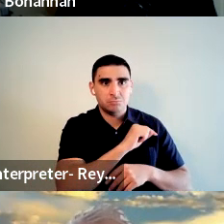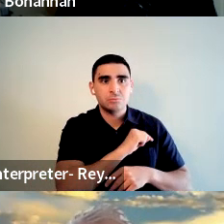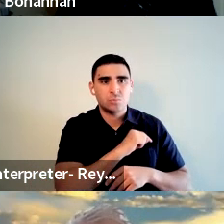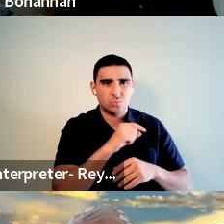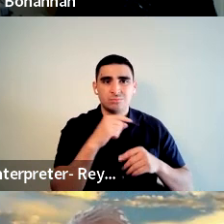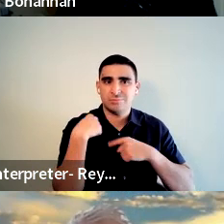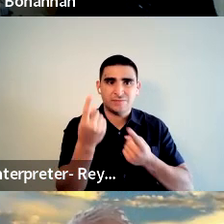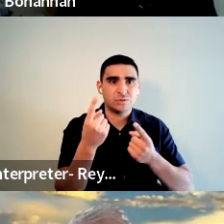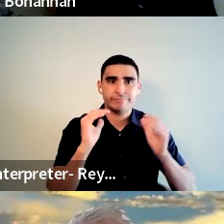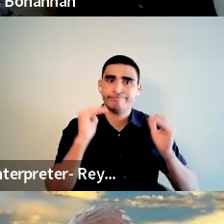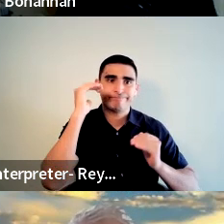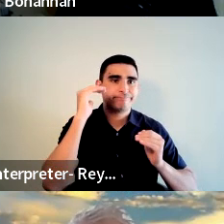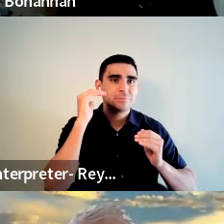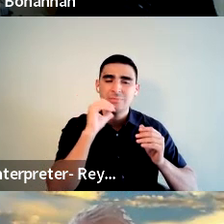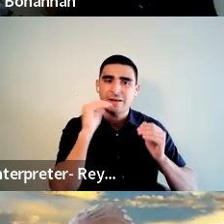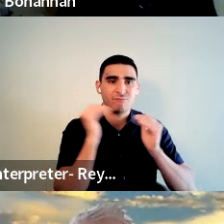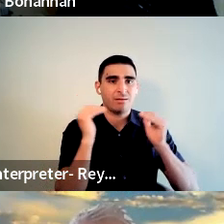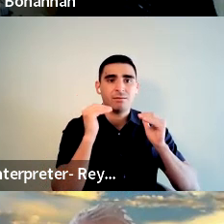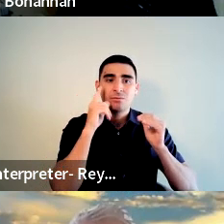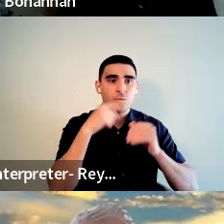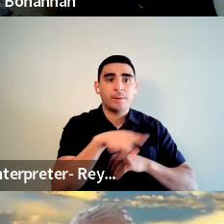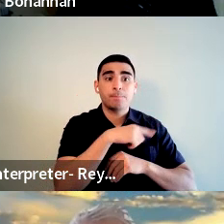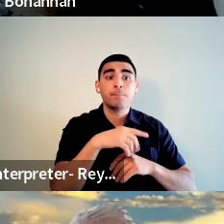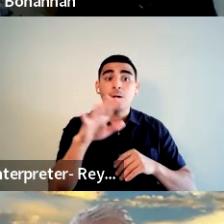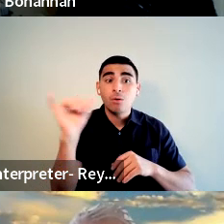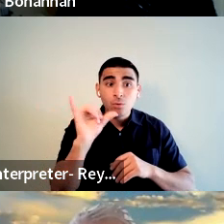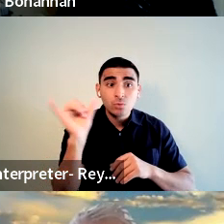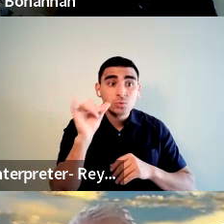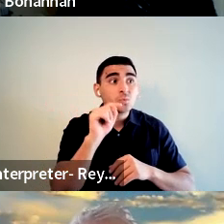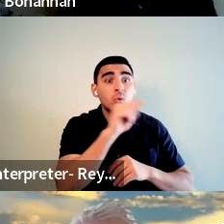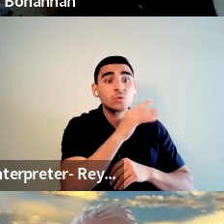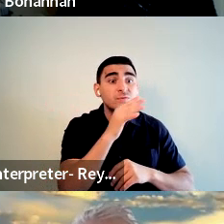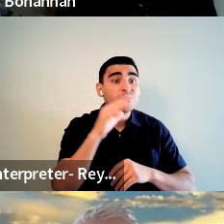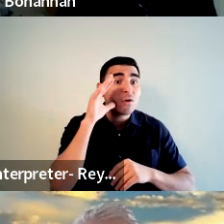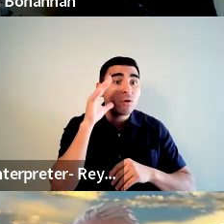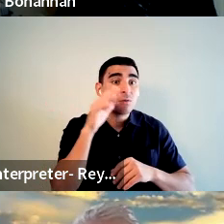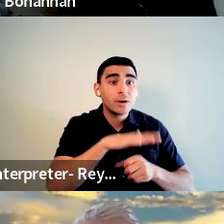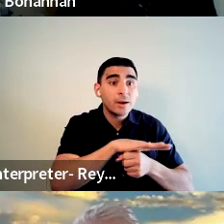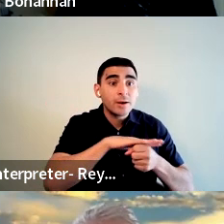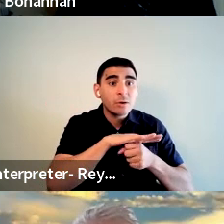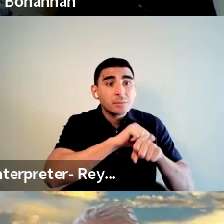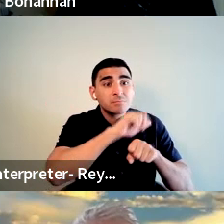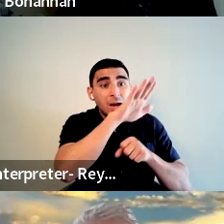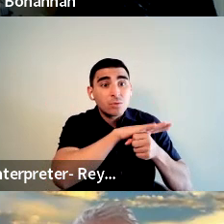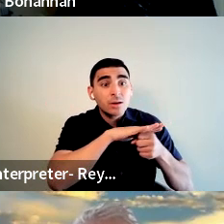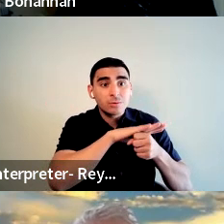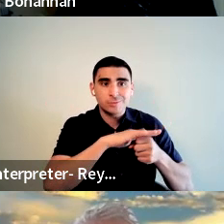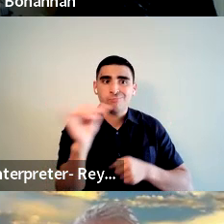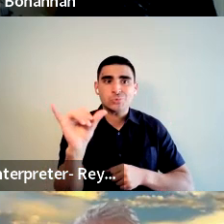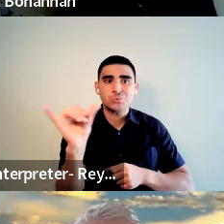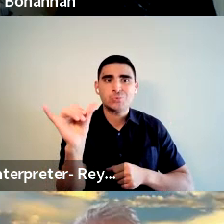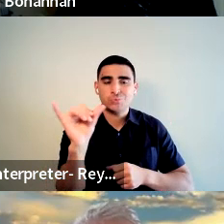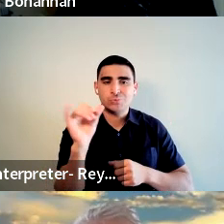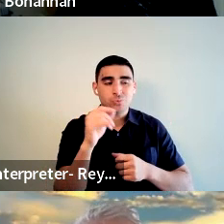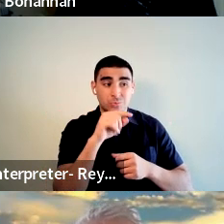historically underserved. That includes our rural communities as well as the mountain areas. So that will be our focus